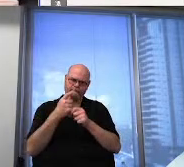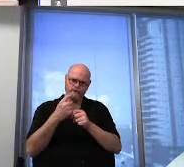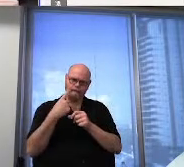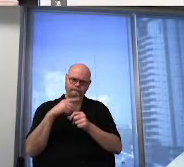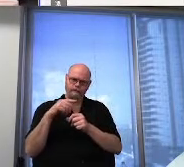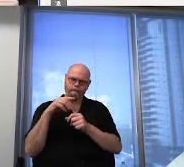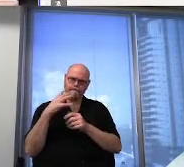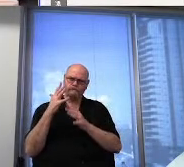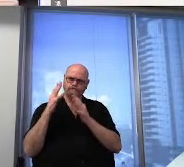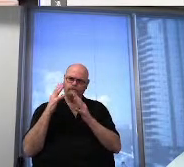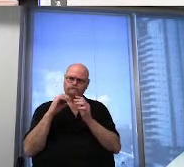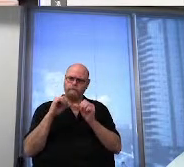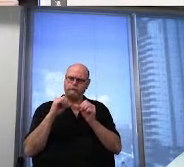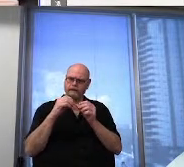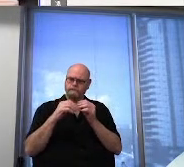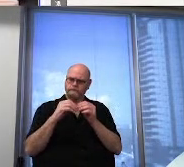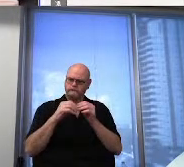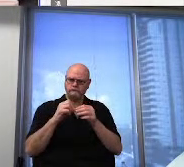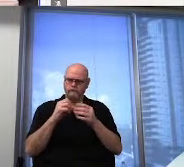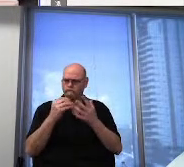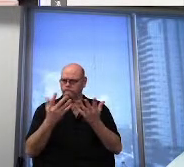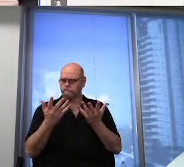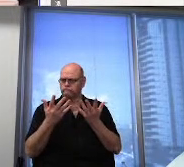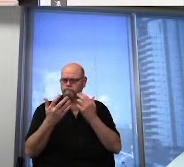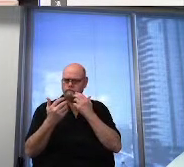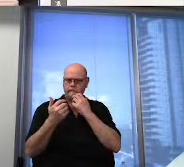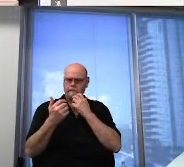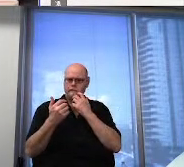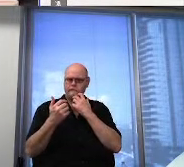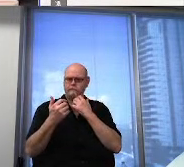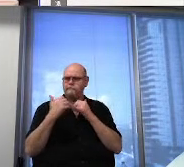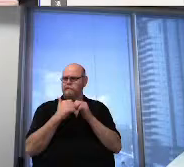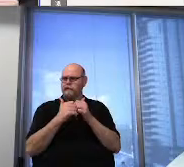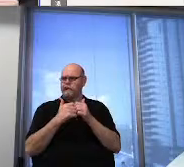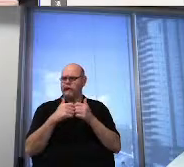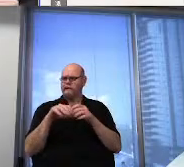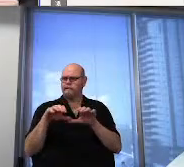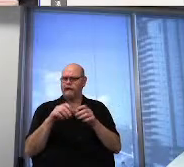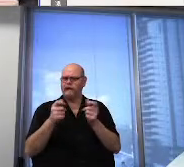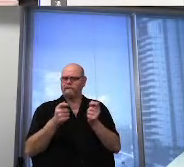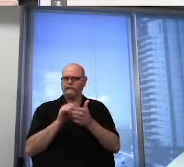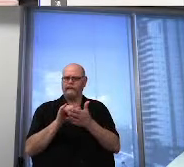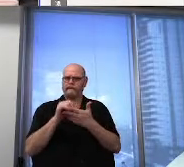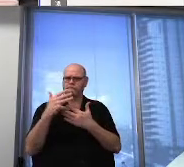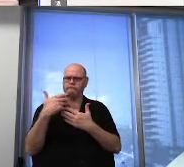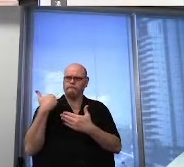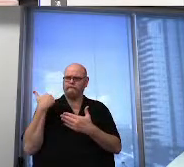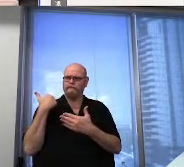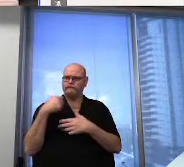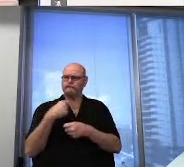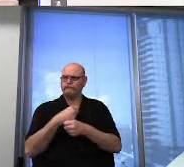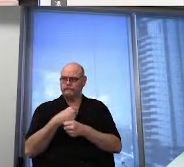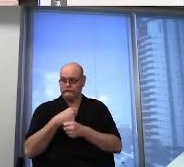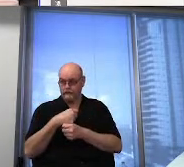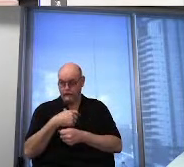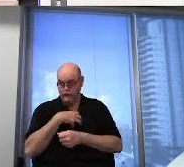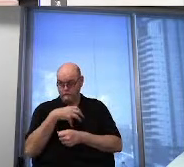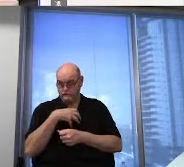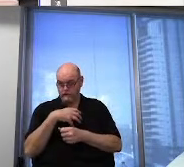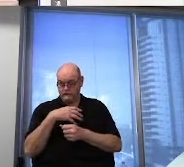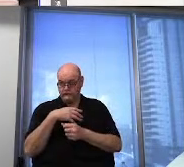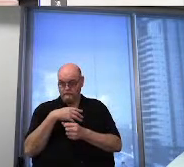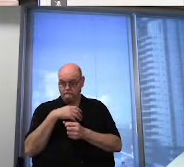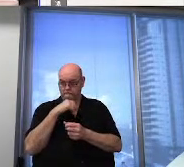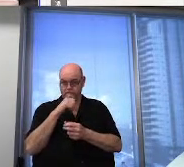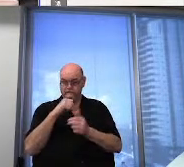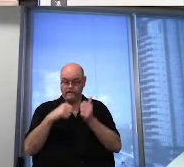similar issues, or was that, or what was done with in the previous years in terms of vegetation management activity?